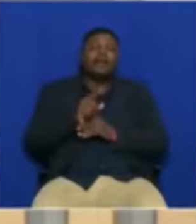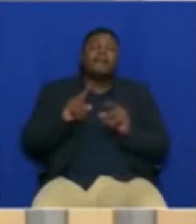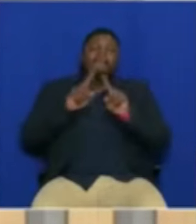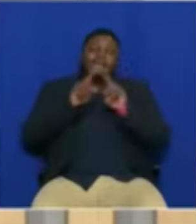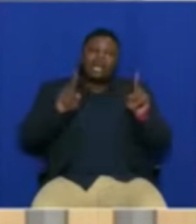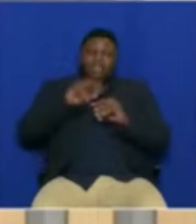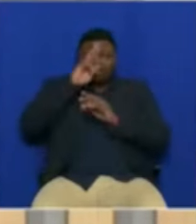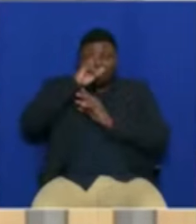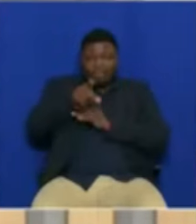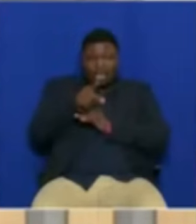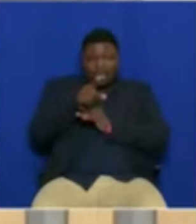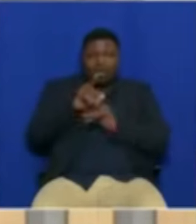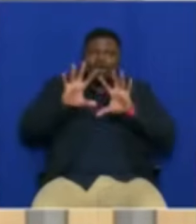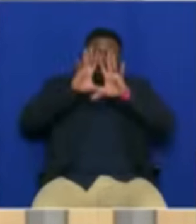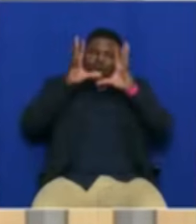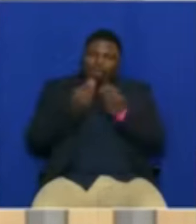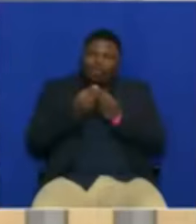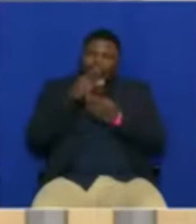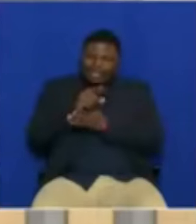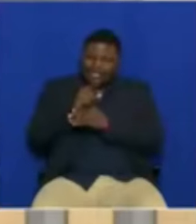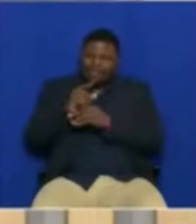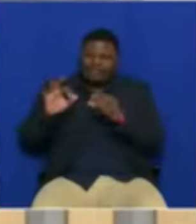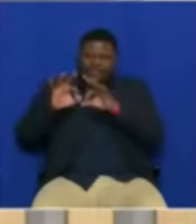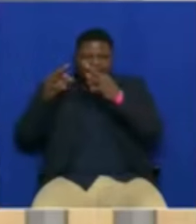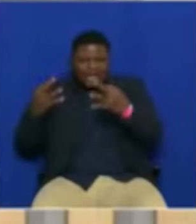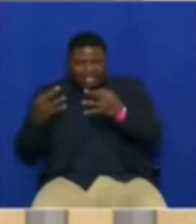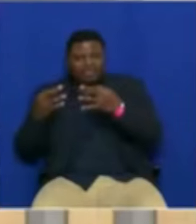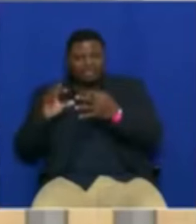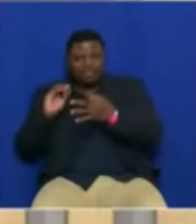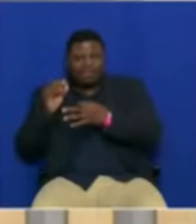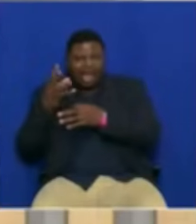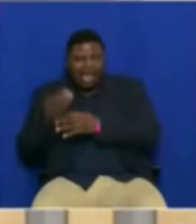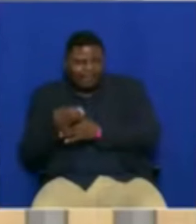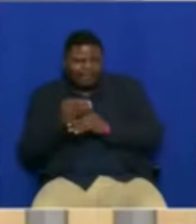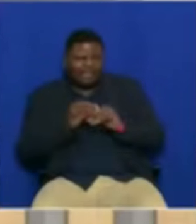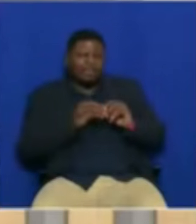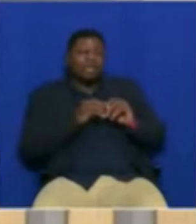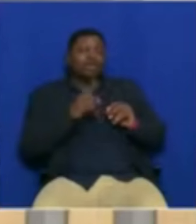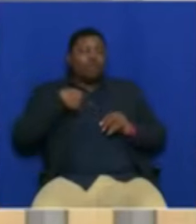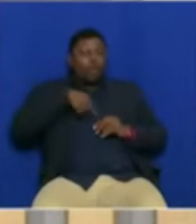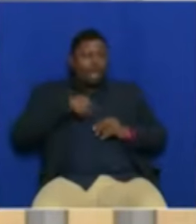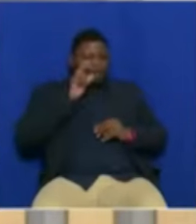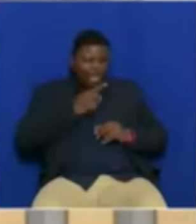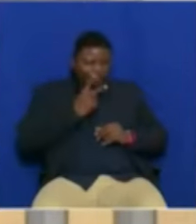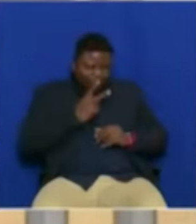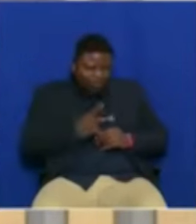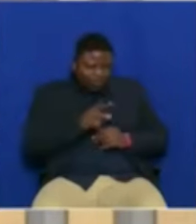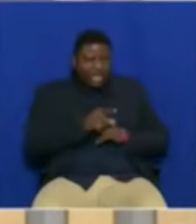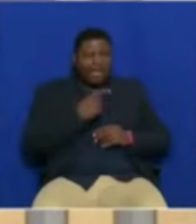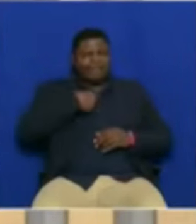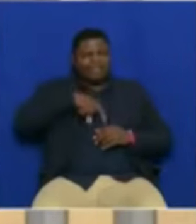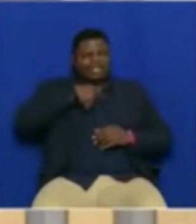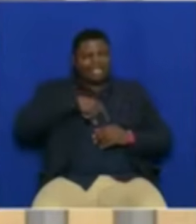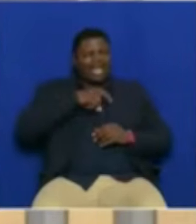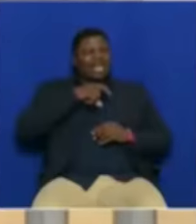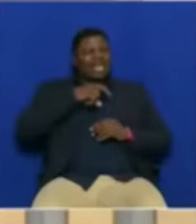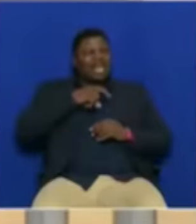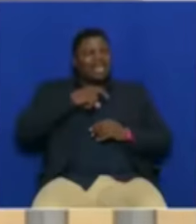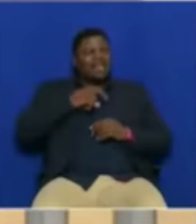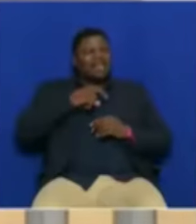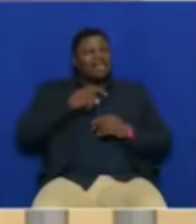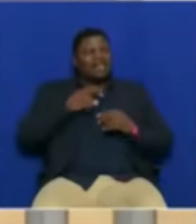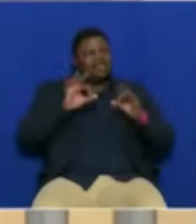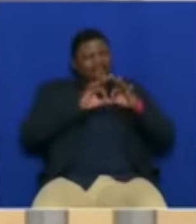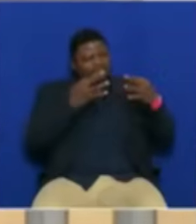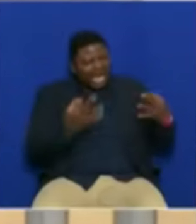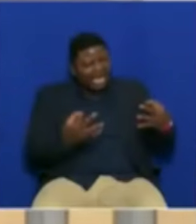in various investigations, that we looked at their personal files, their vetting files, and not to say that we want the personal file for this or the vetting